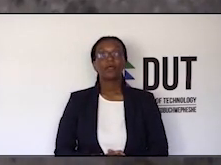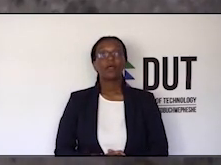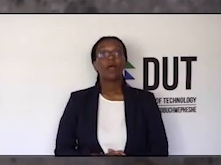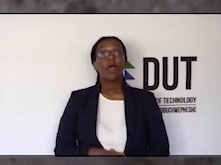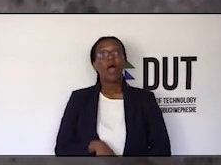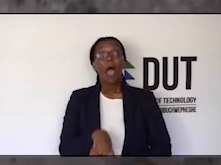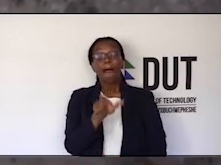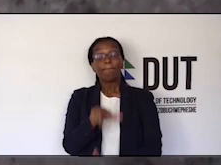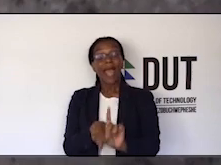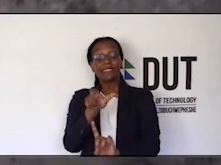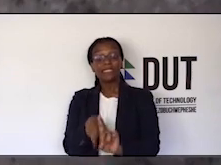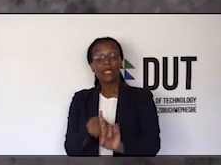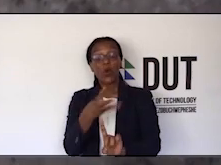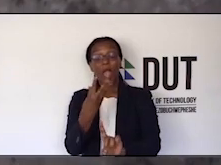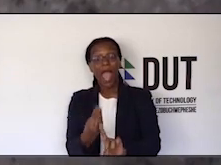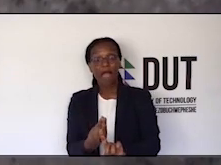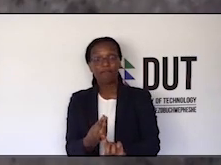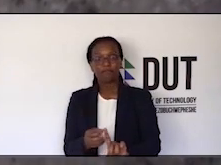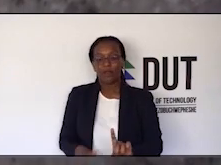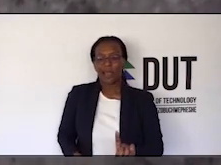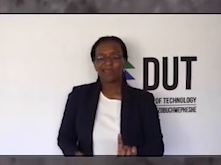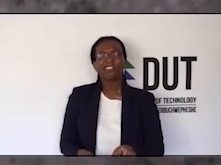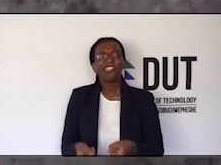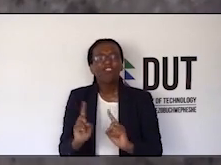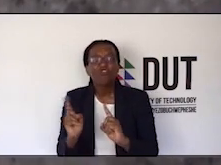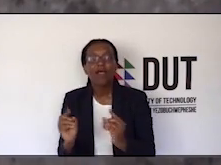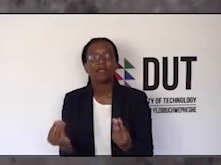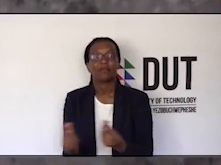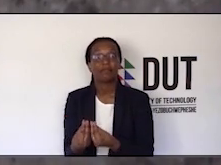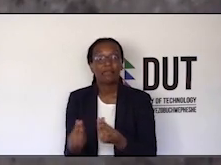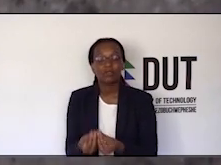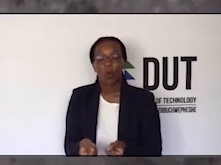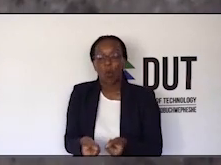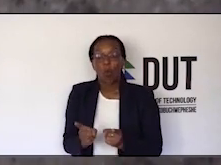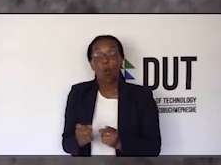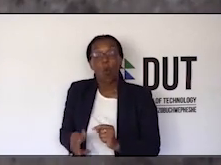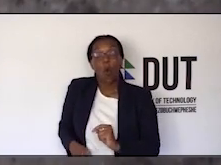Persons in possession of such can be prosecuted.